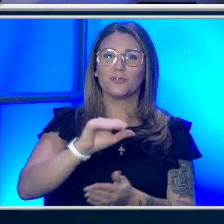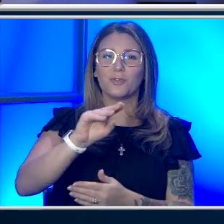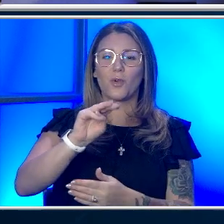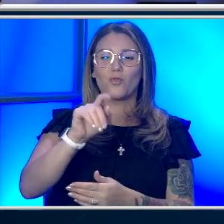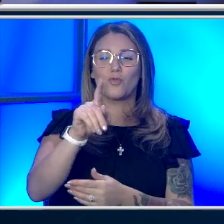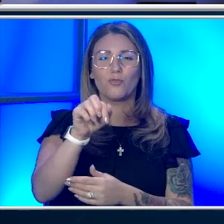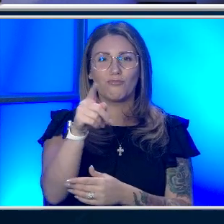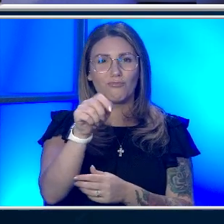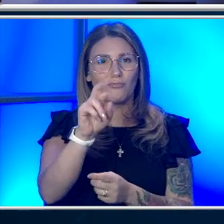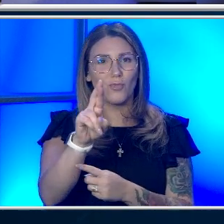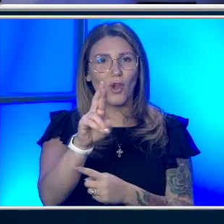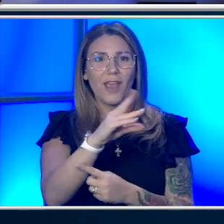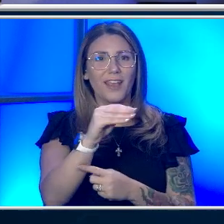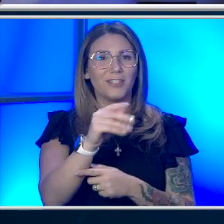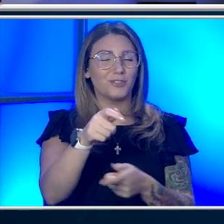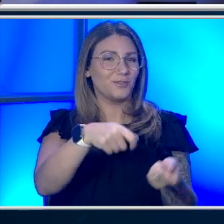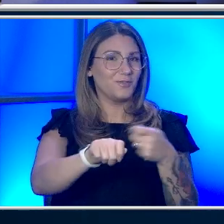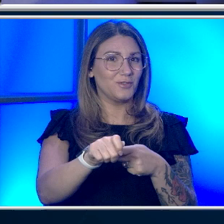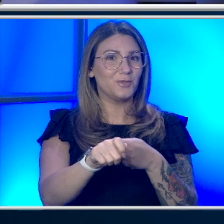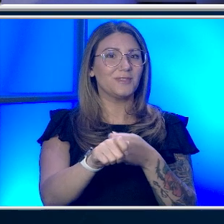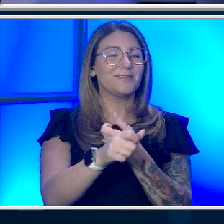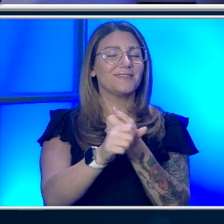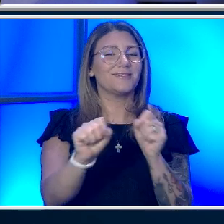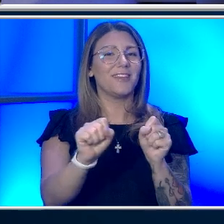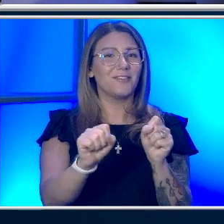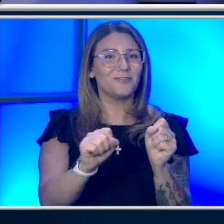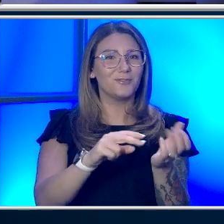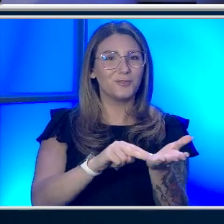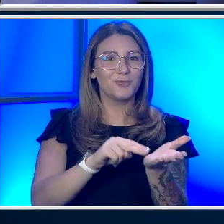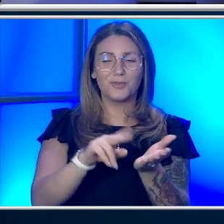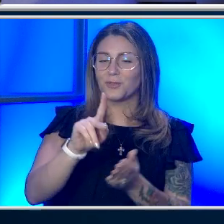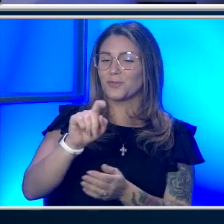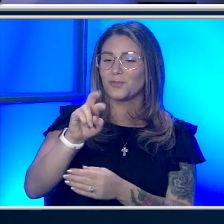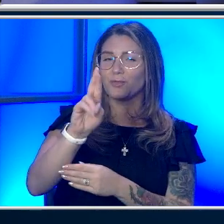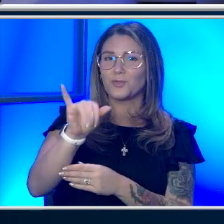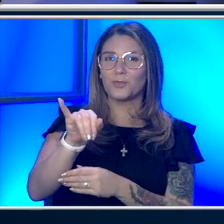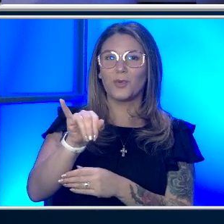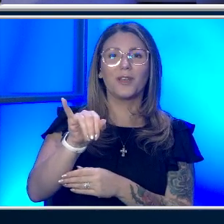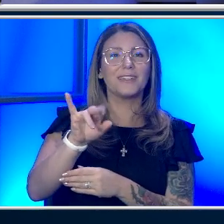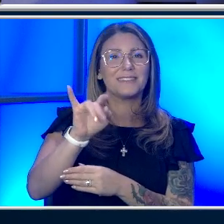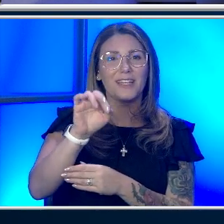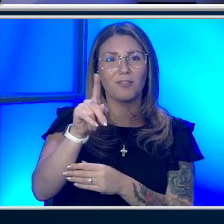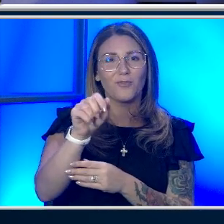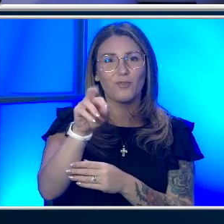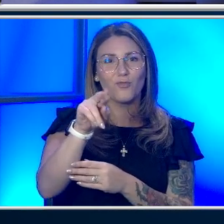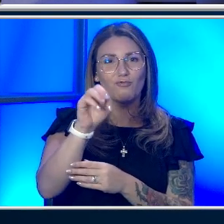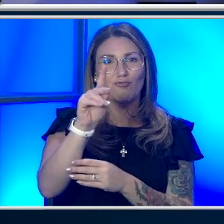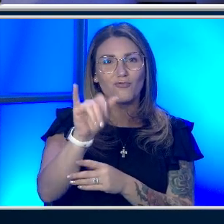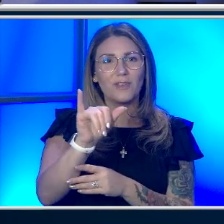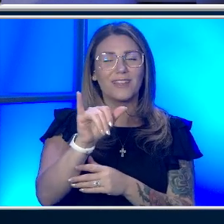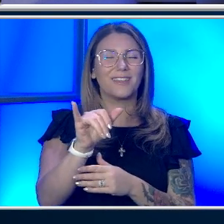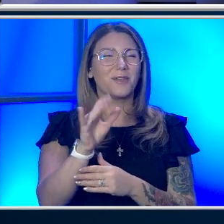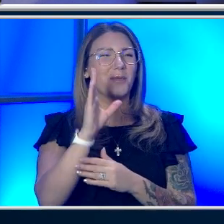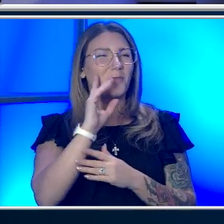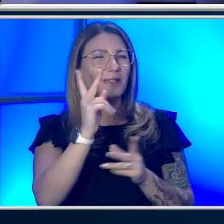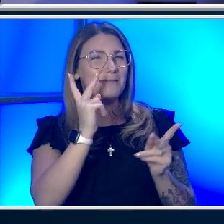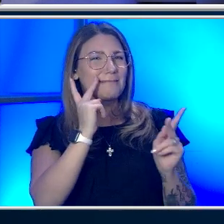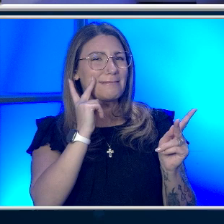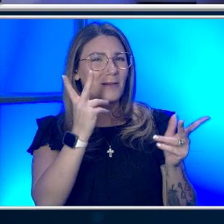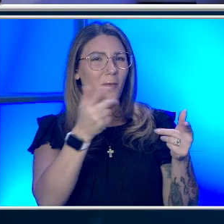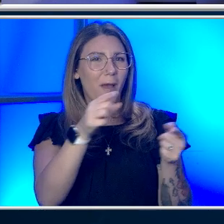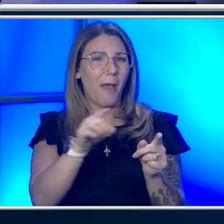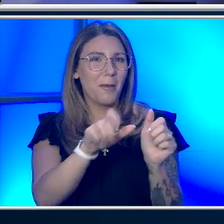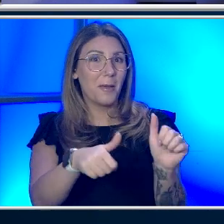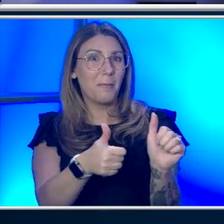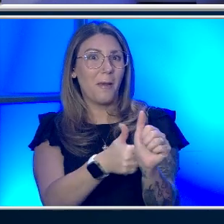safety nurse specialist, Tori Tabery. She is going to take us behind the scenes here in just a moment, just kind of an area of the hospital you don't